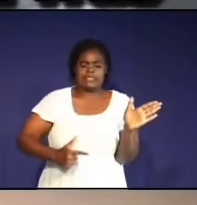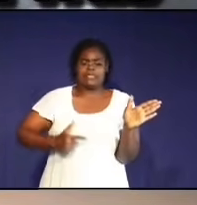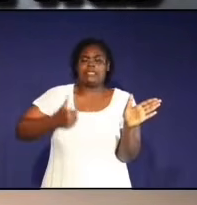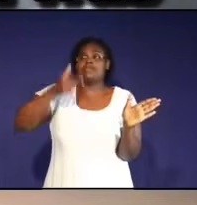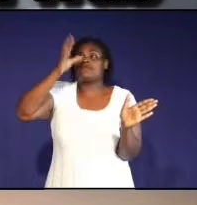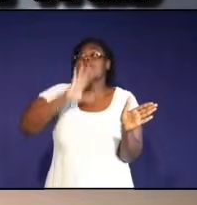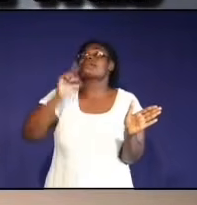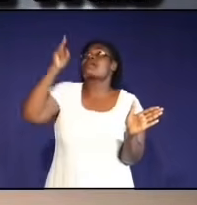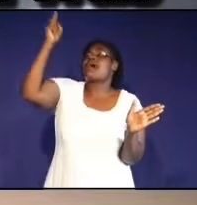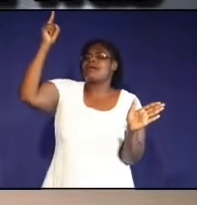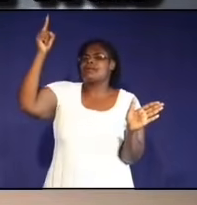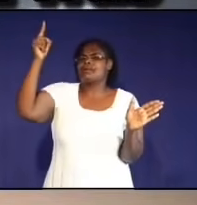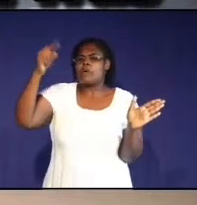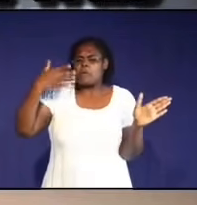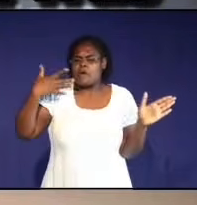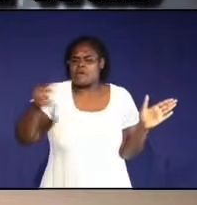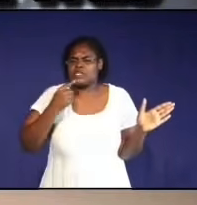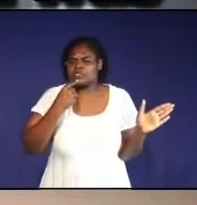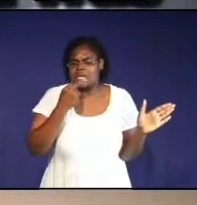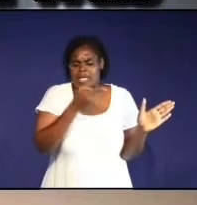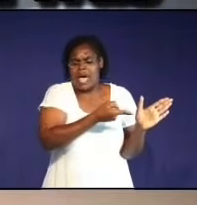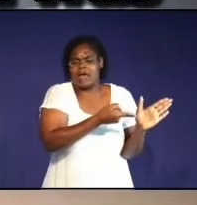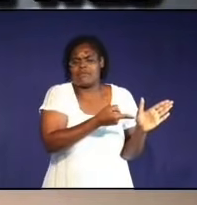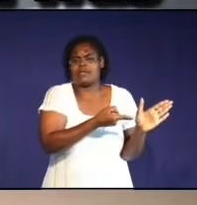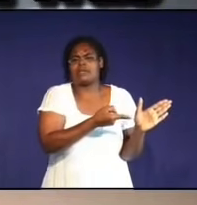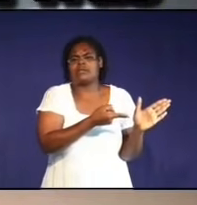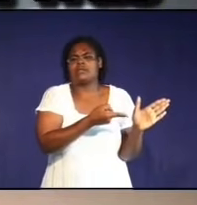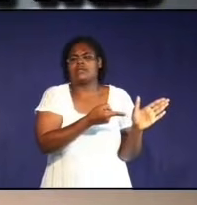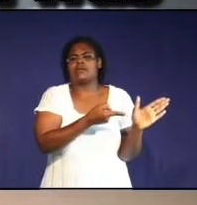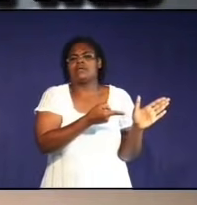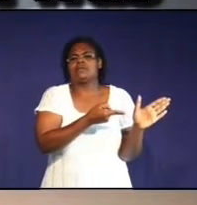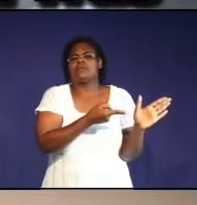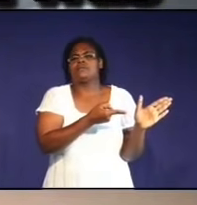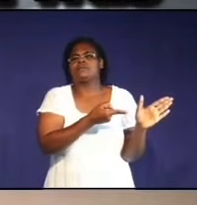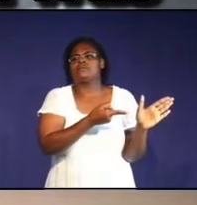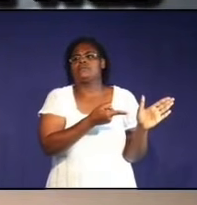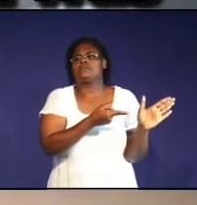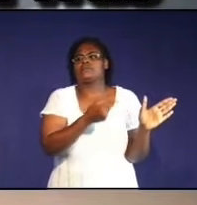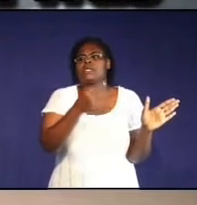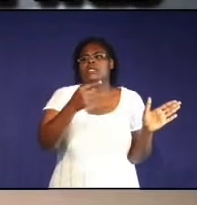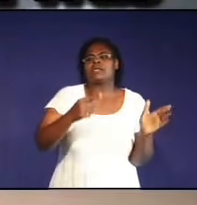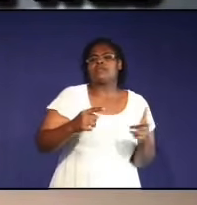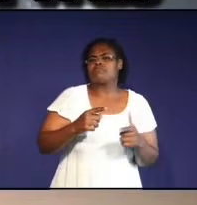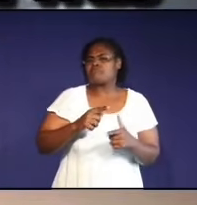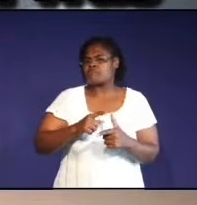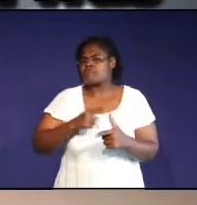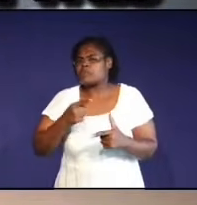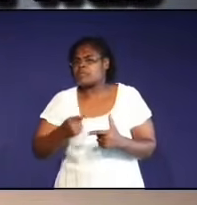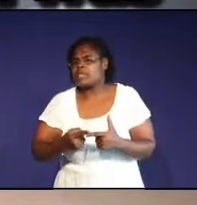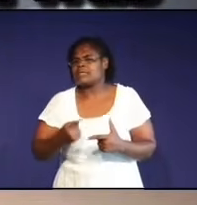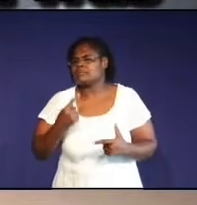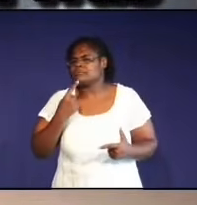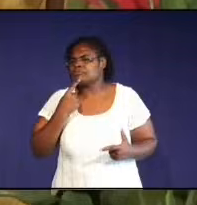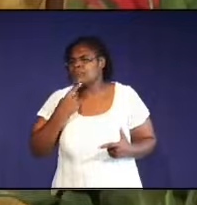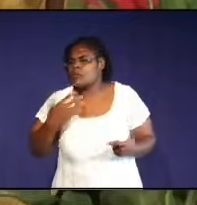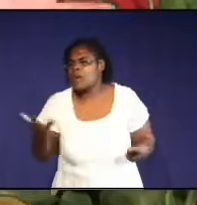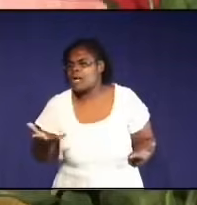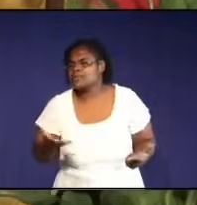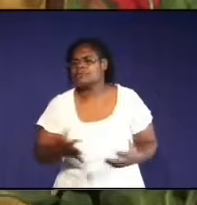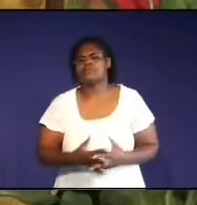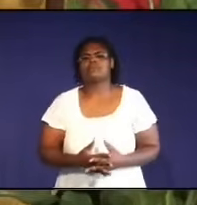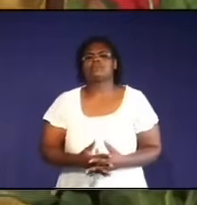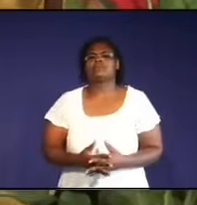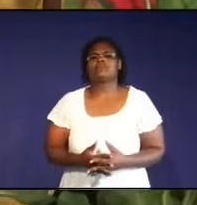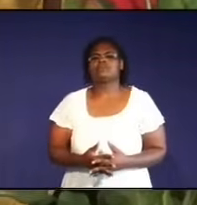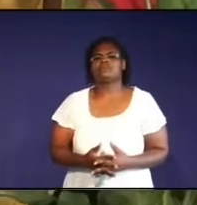And after he told us what he has in his hand, he then tell us what the angel said. So let me tell